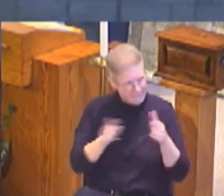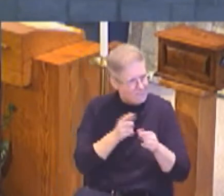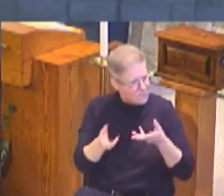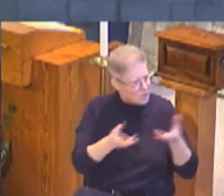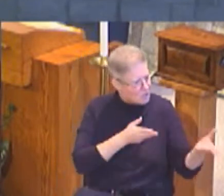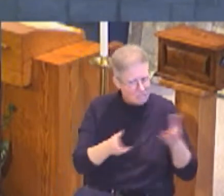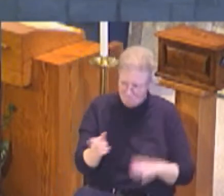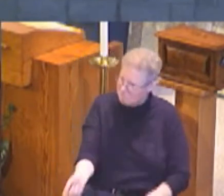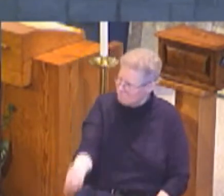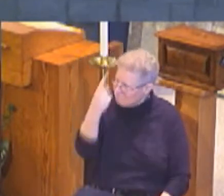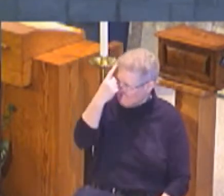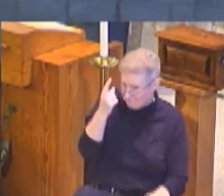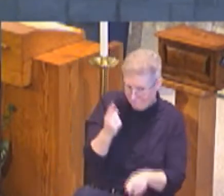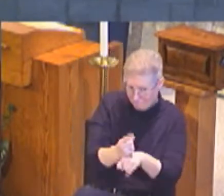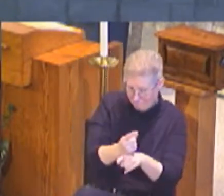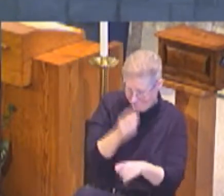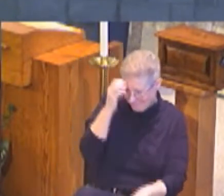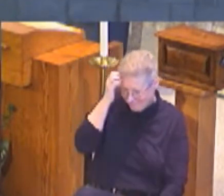they?